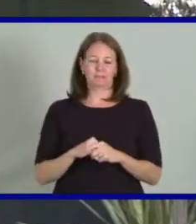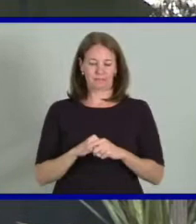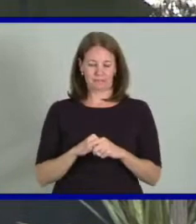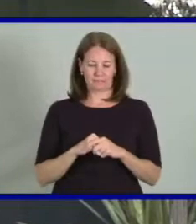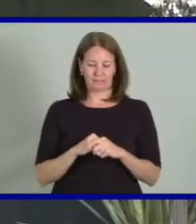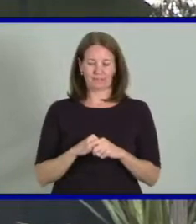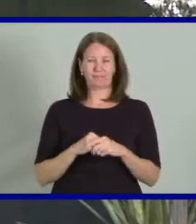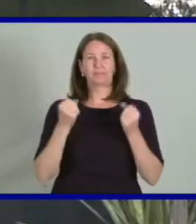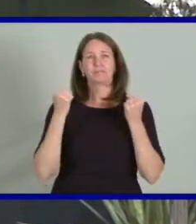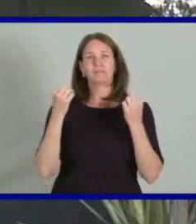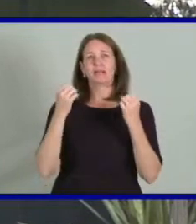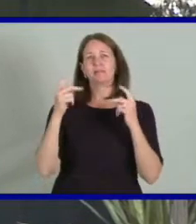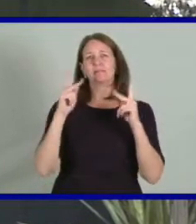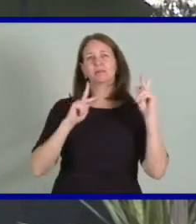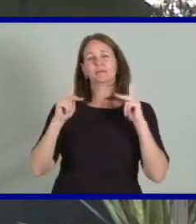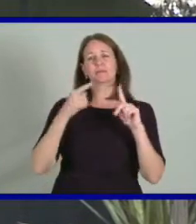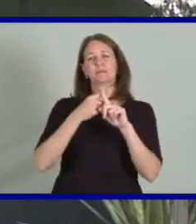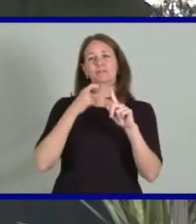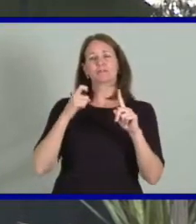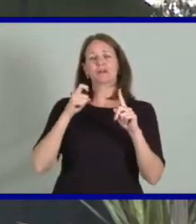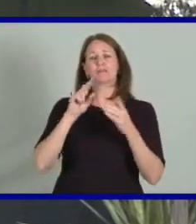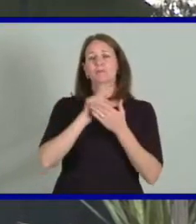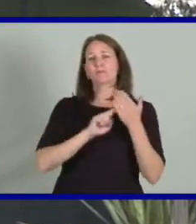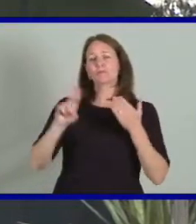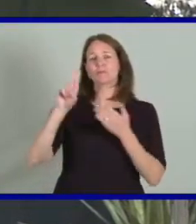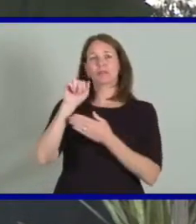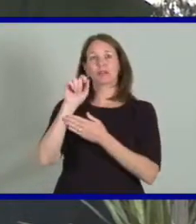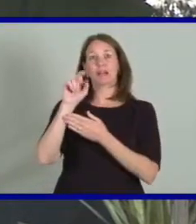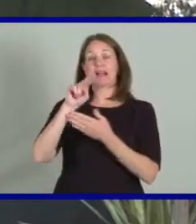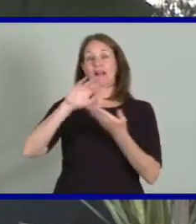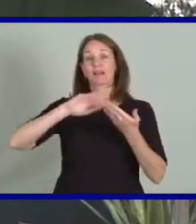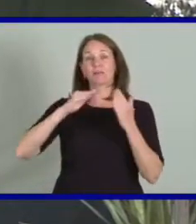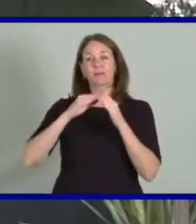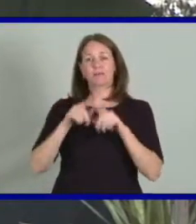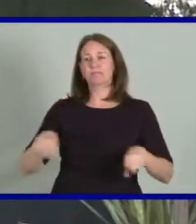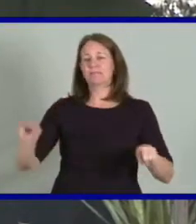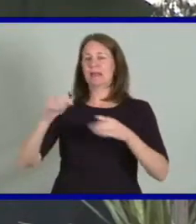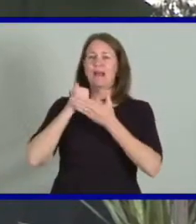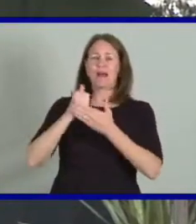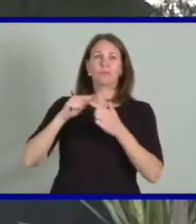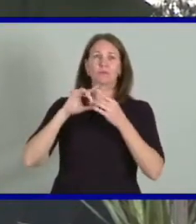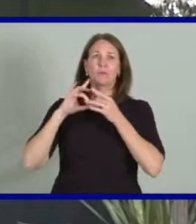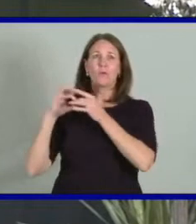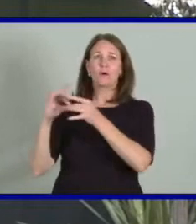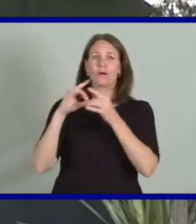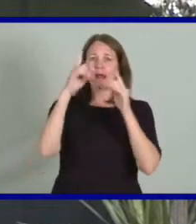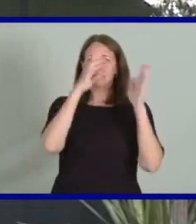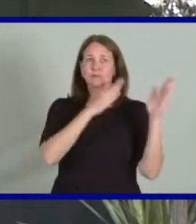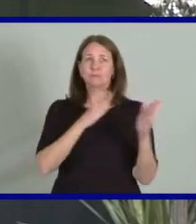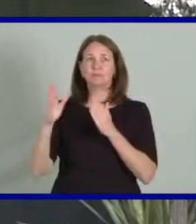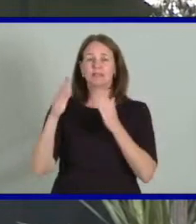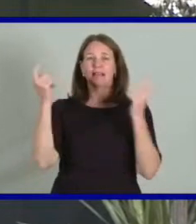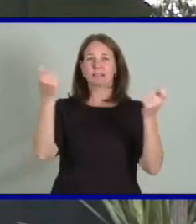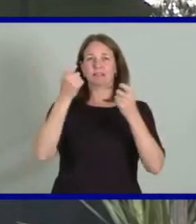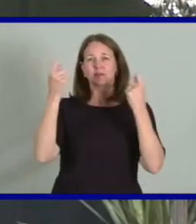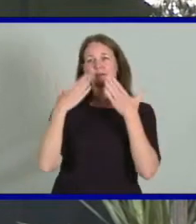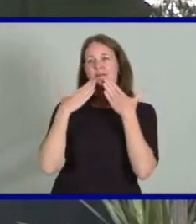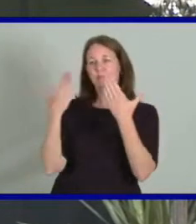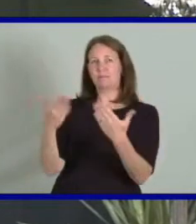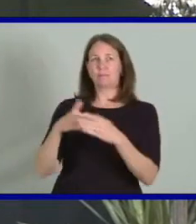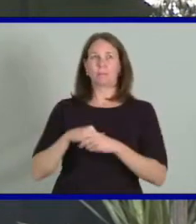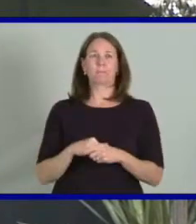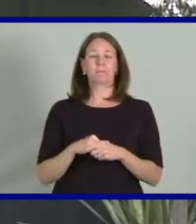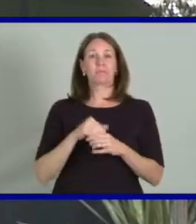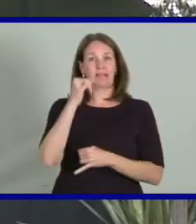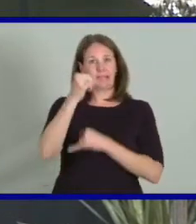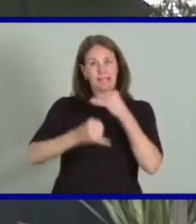And the many members of the University of Akron community who've helped organize and facilitate this ceremony, thank you all. And